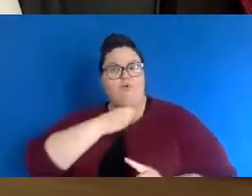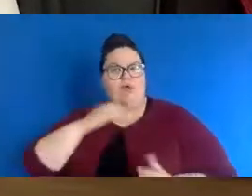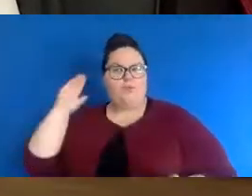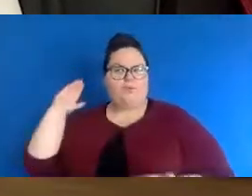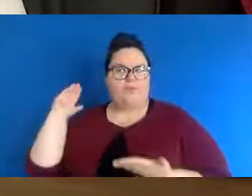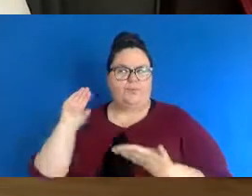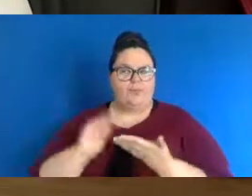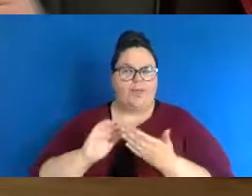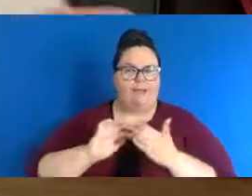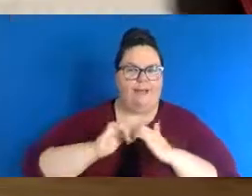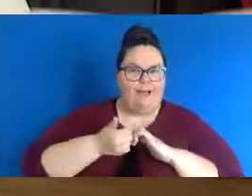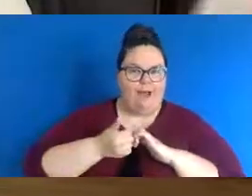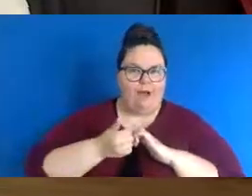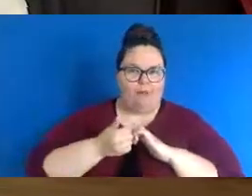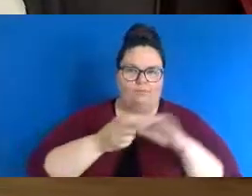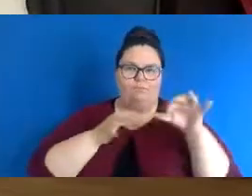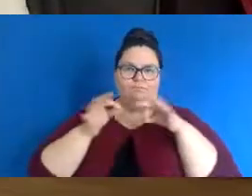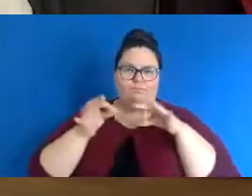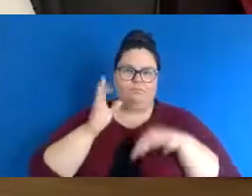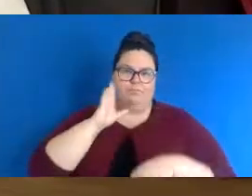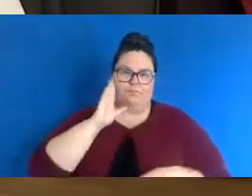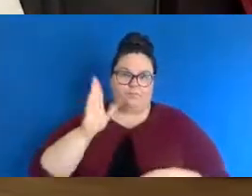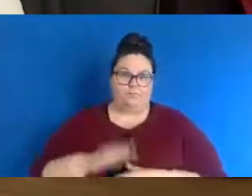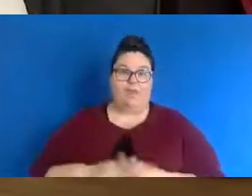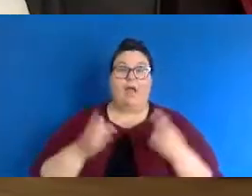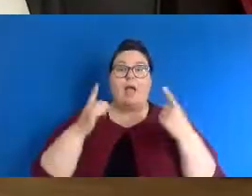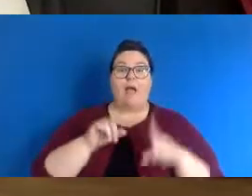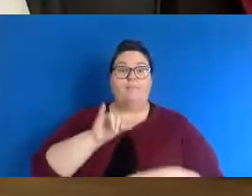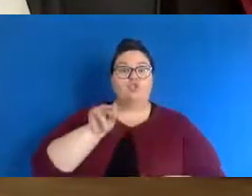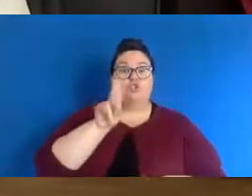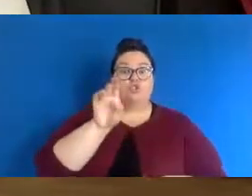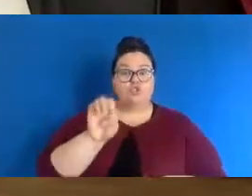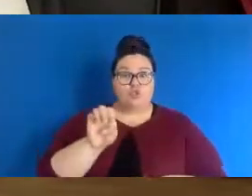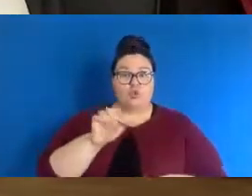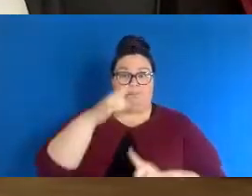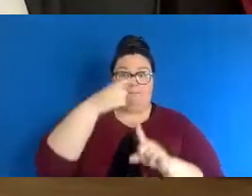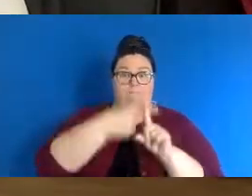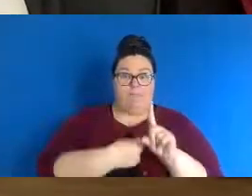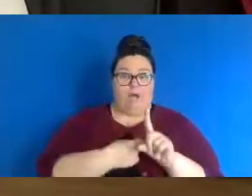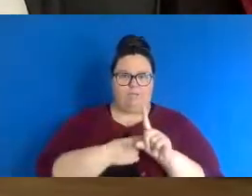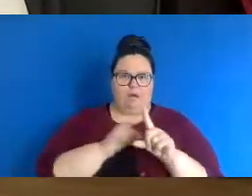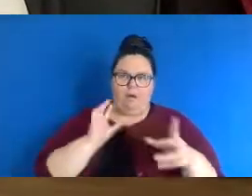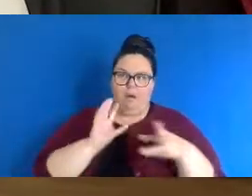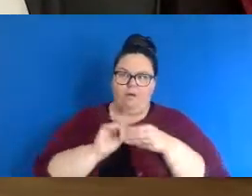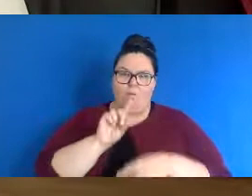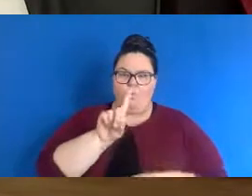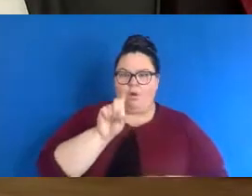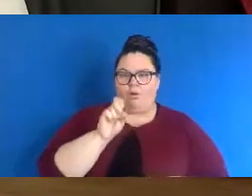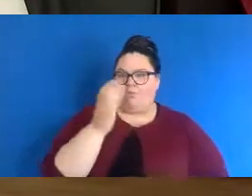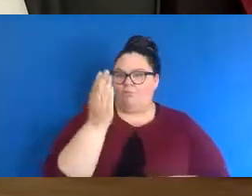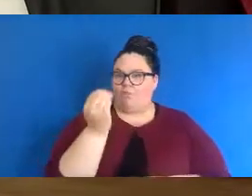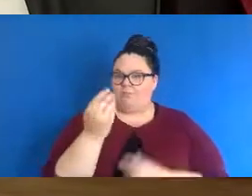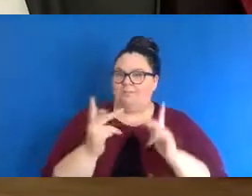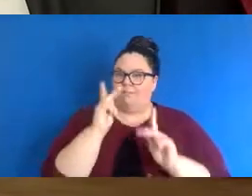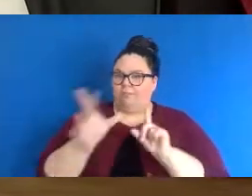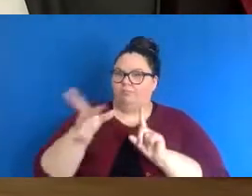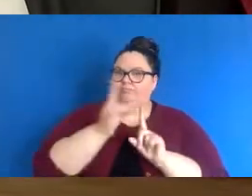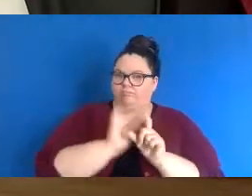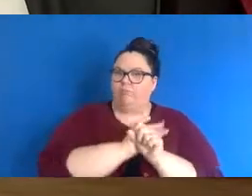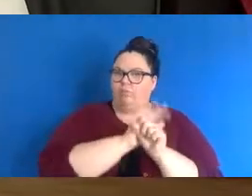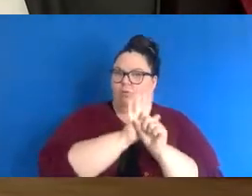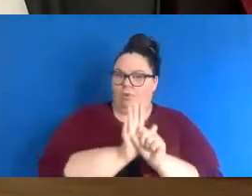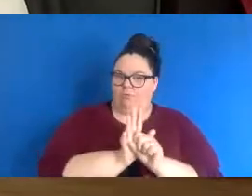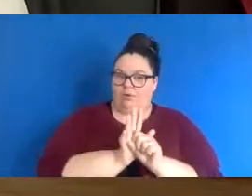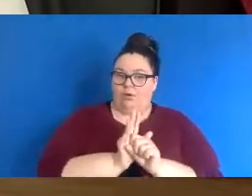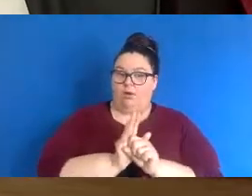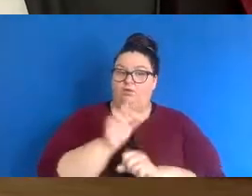poses to our province. During the month of June, New Brunswick has reported 114 new cases of COVID-19. Only 4